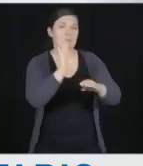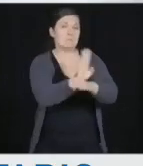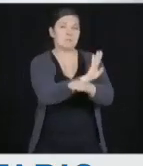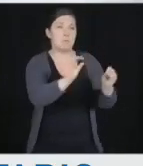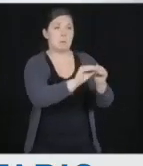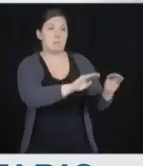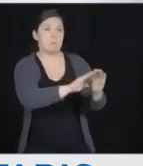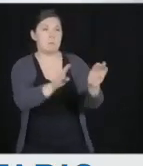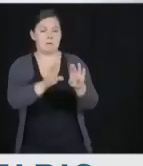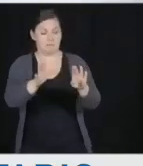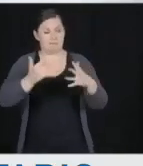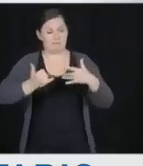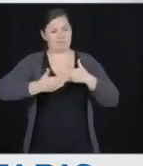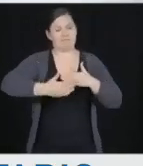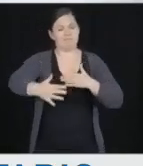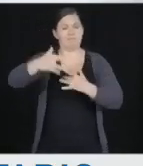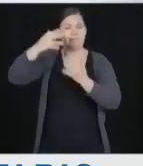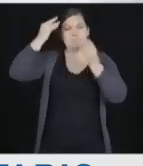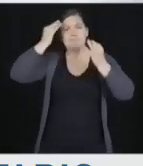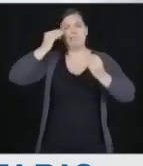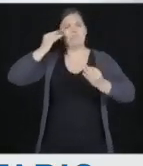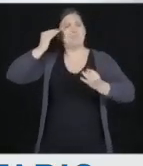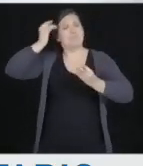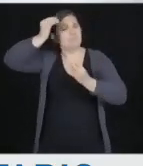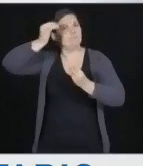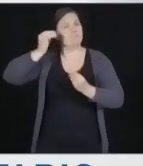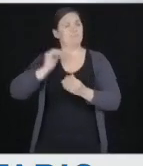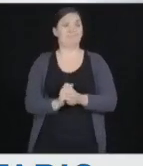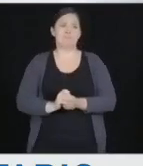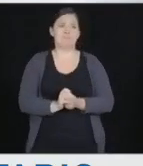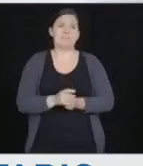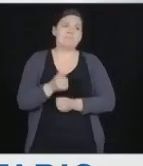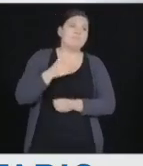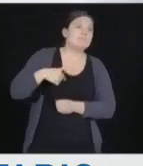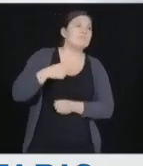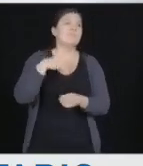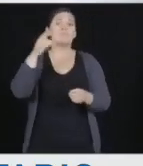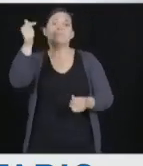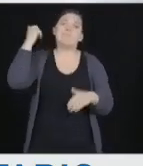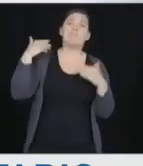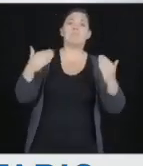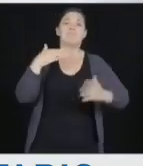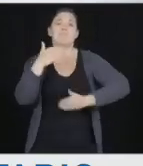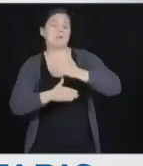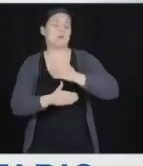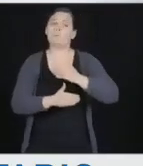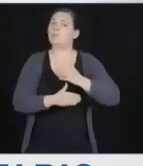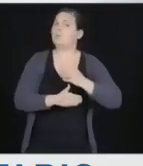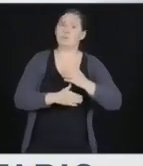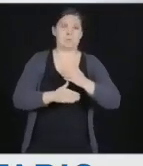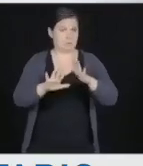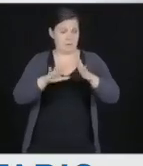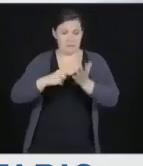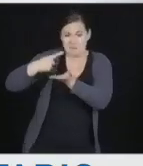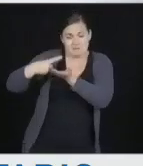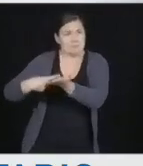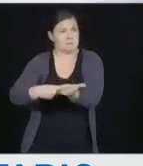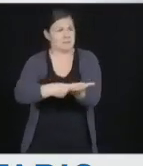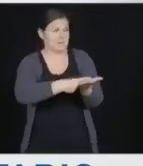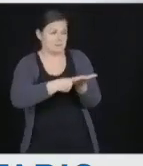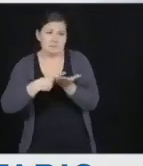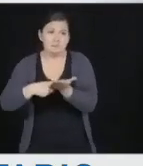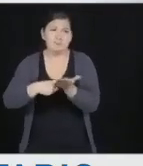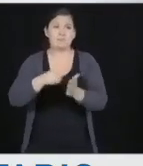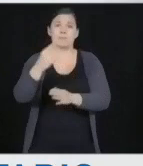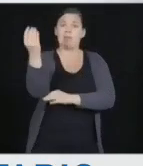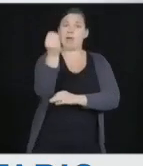broad-scale closures and shutdowns. And on this, the first day of school for many young Ontarians across the province,